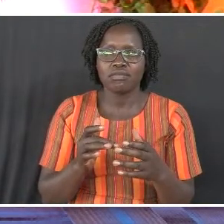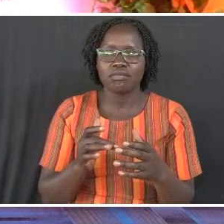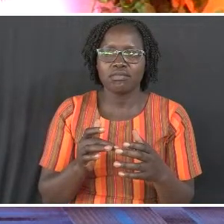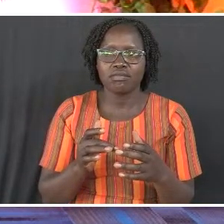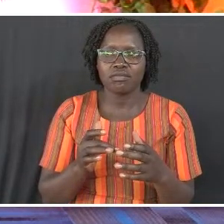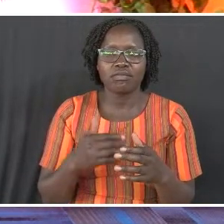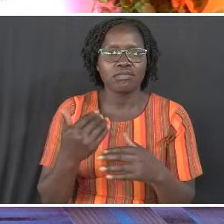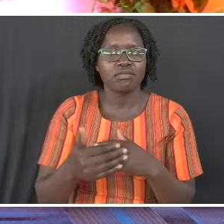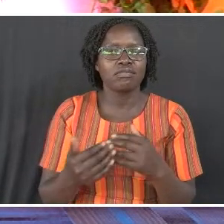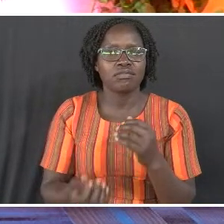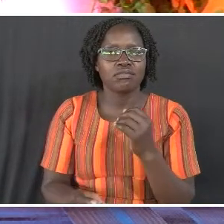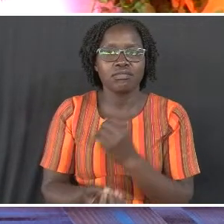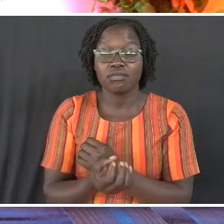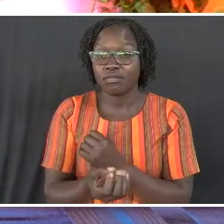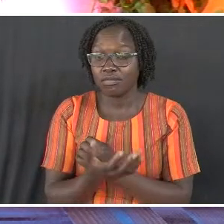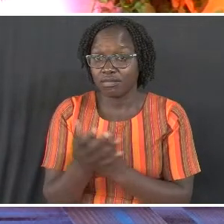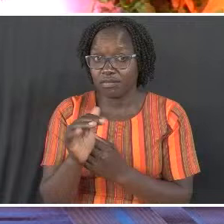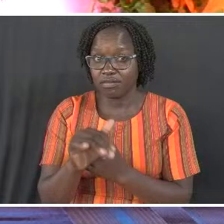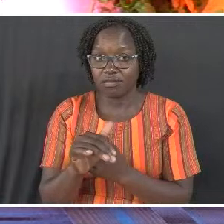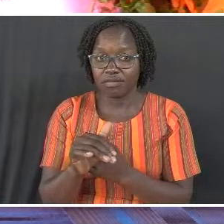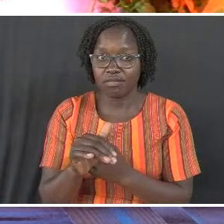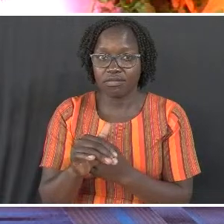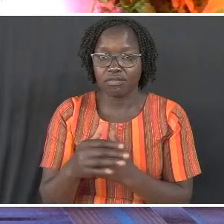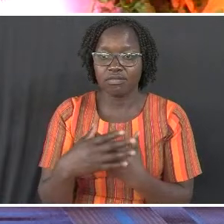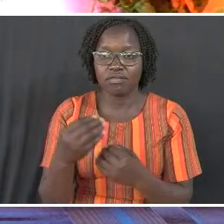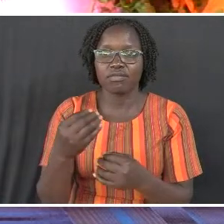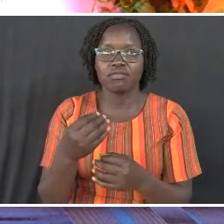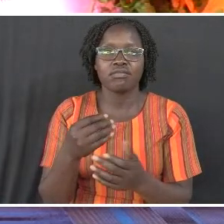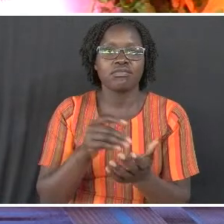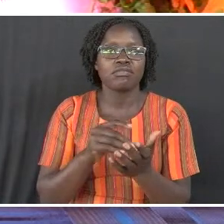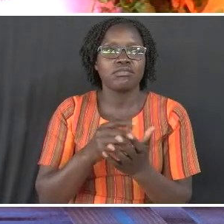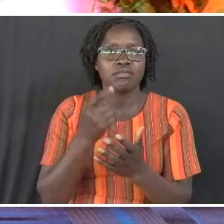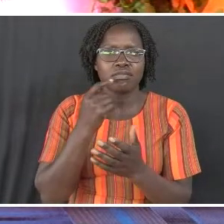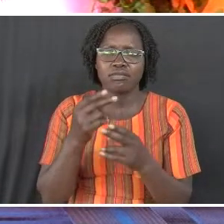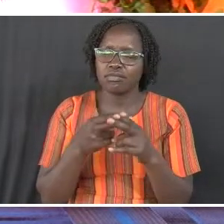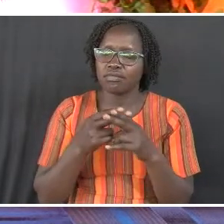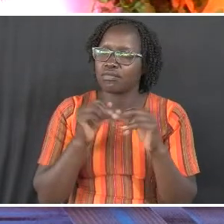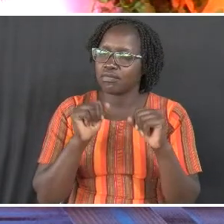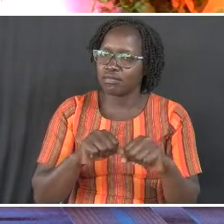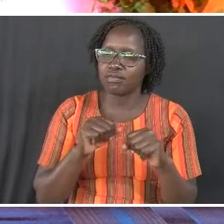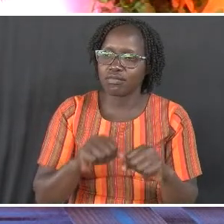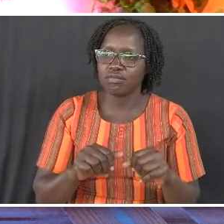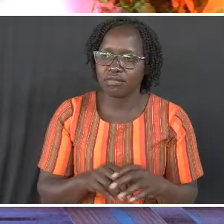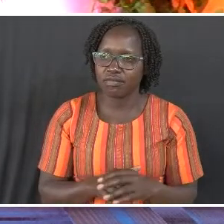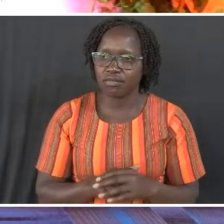it's always advisable you visit a dentist as soon as possible.